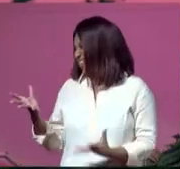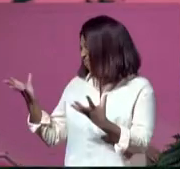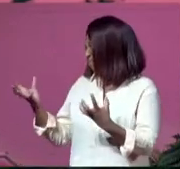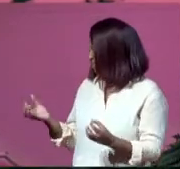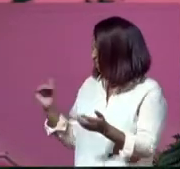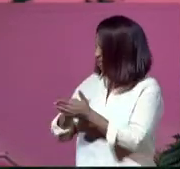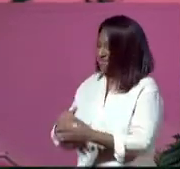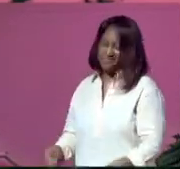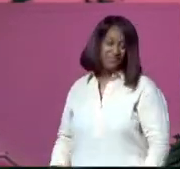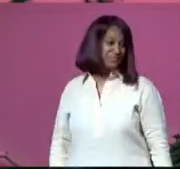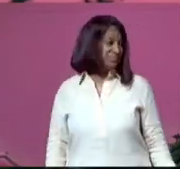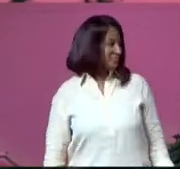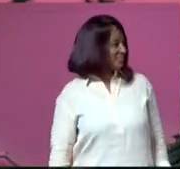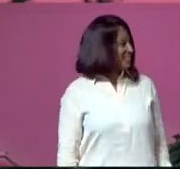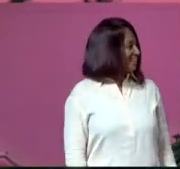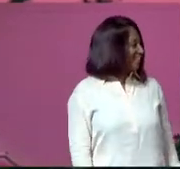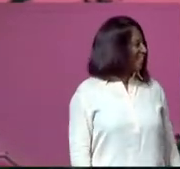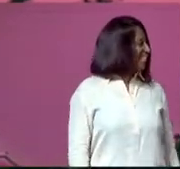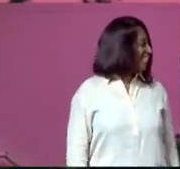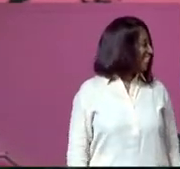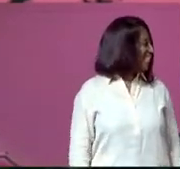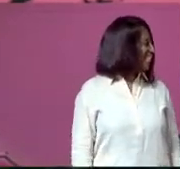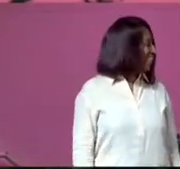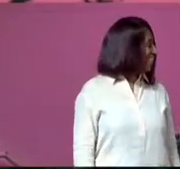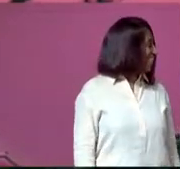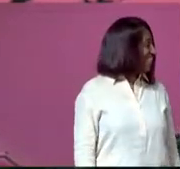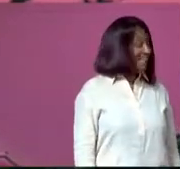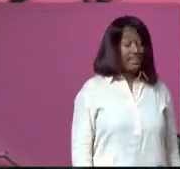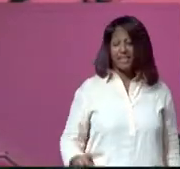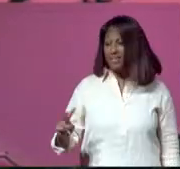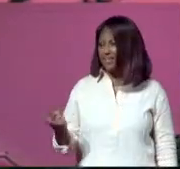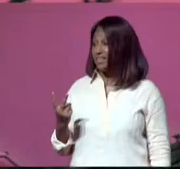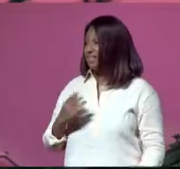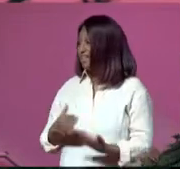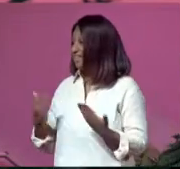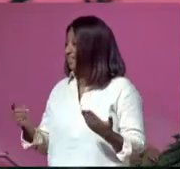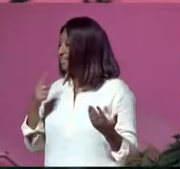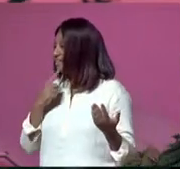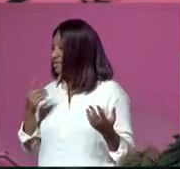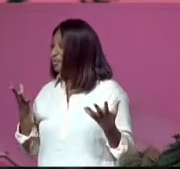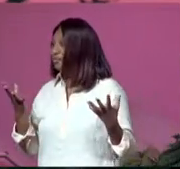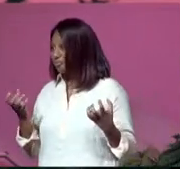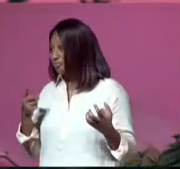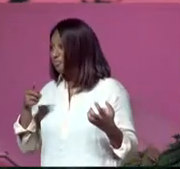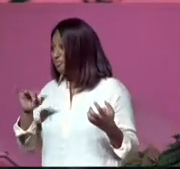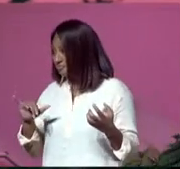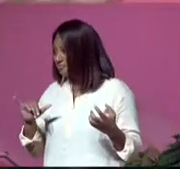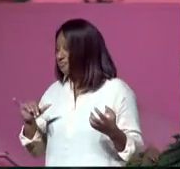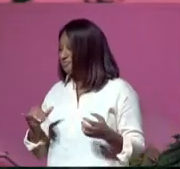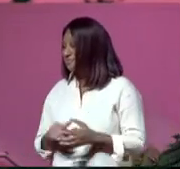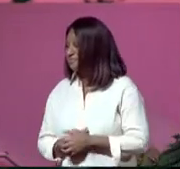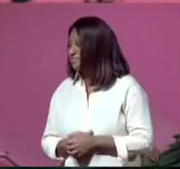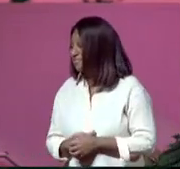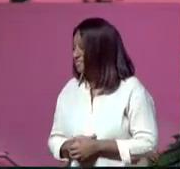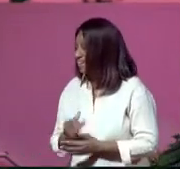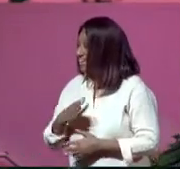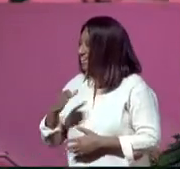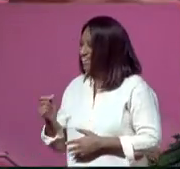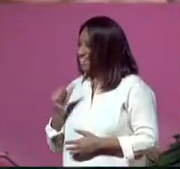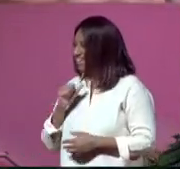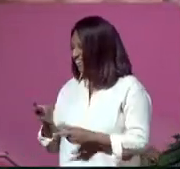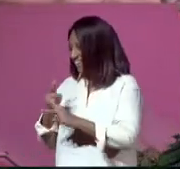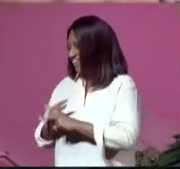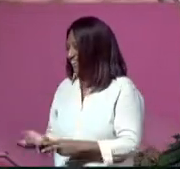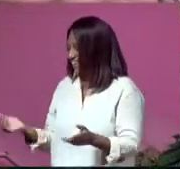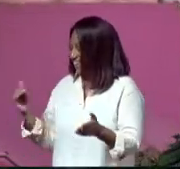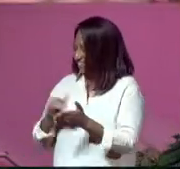She just added that because that wasn't what she really meant. The second thing she said is what she really wanted it for. And so I ain't got to keep coming back